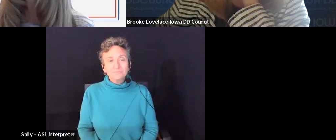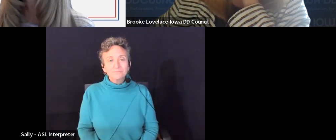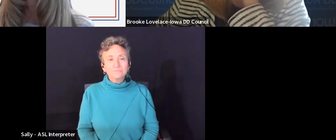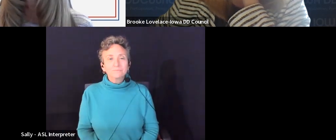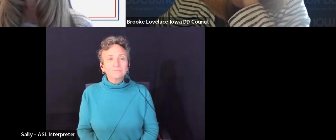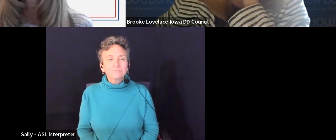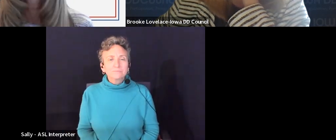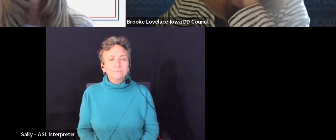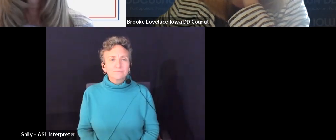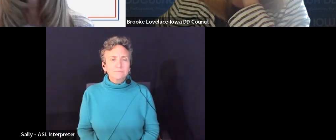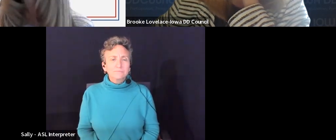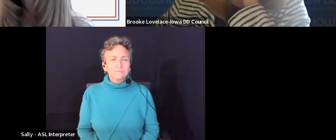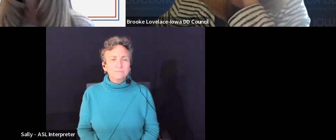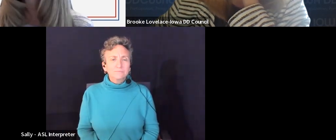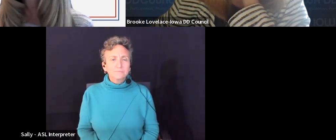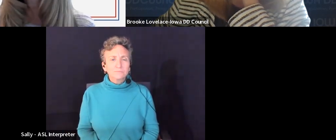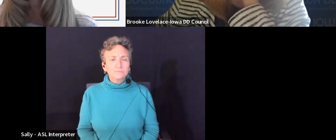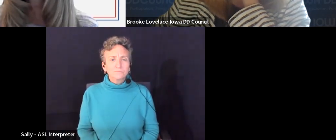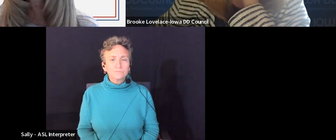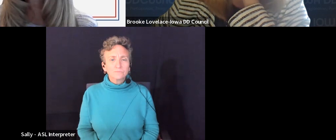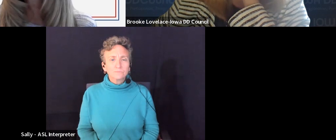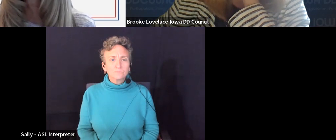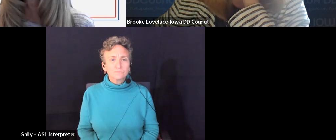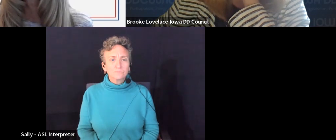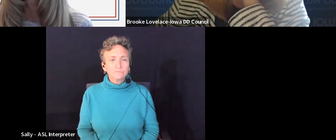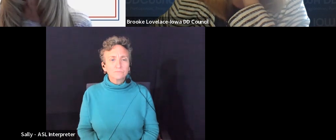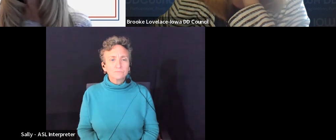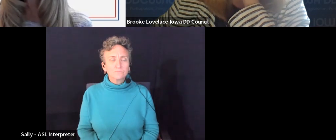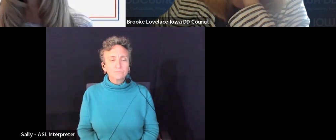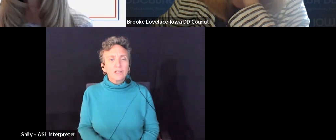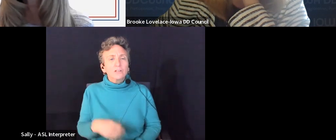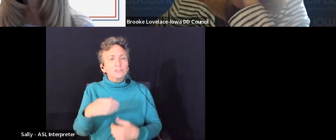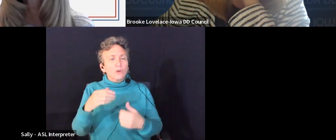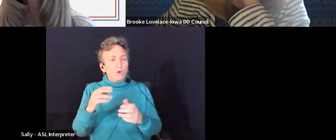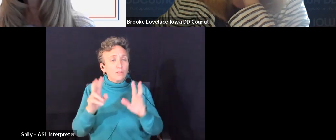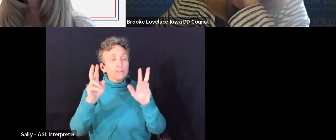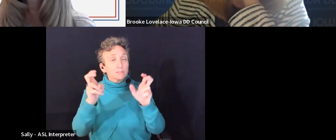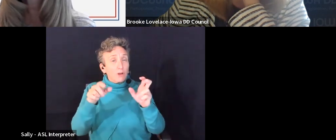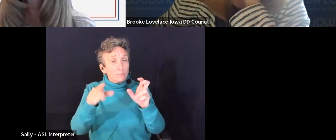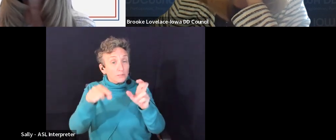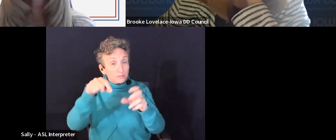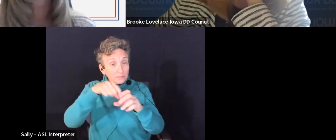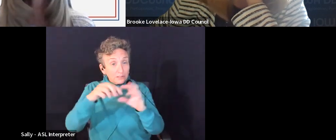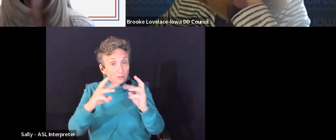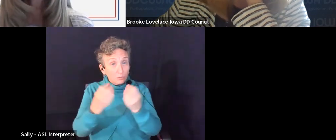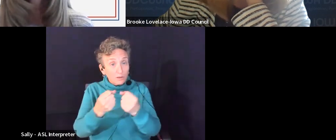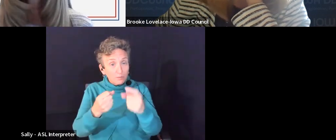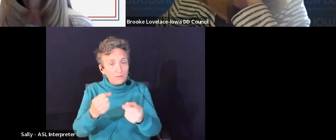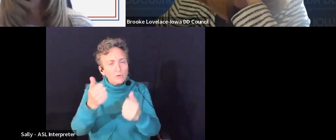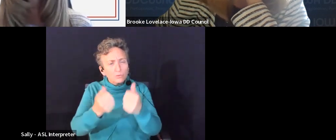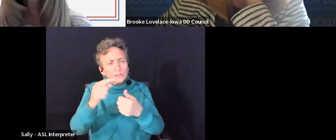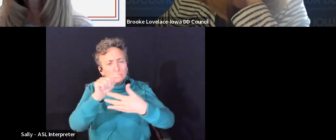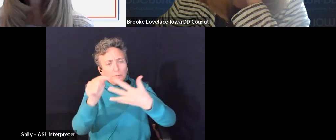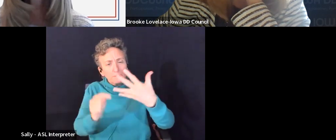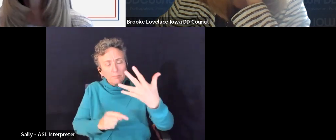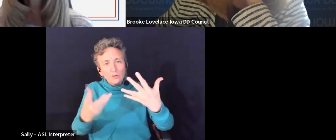Which is, we want to know, we're really interested in knowing of the topics in this webinar, which one would you like to learn more about? We